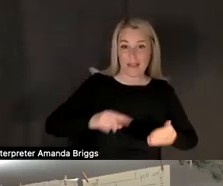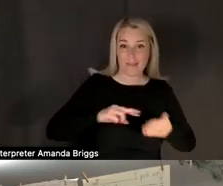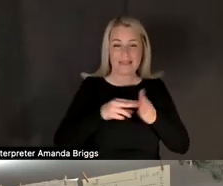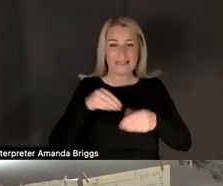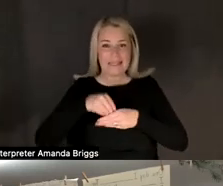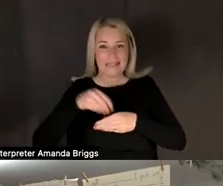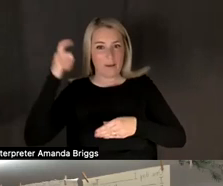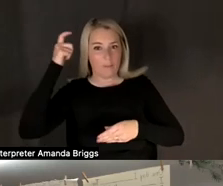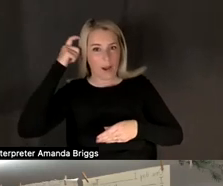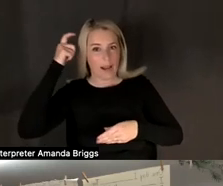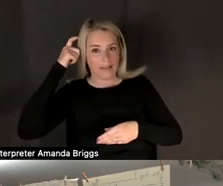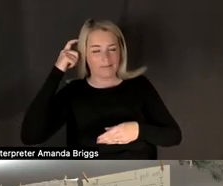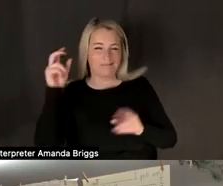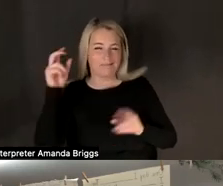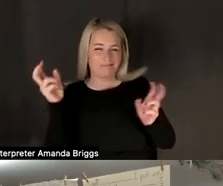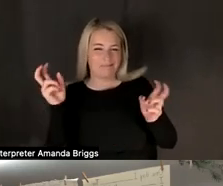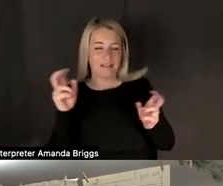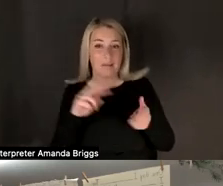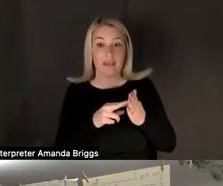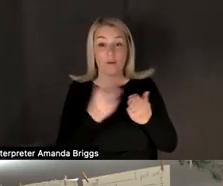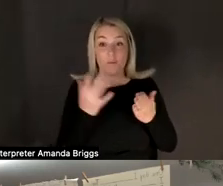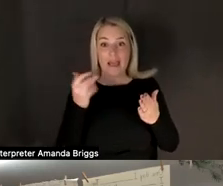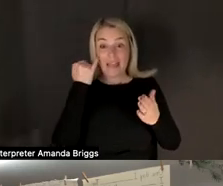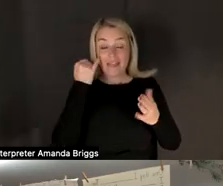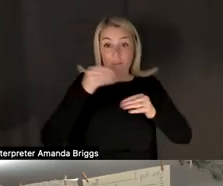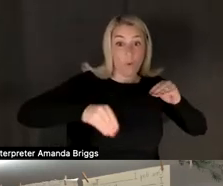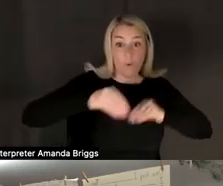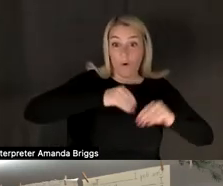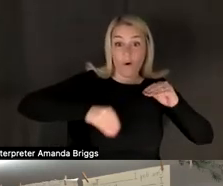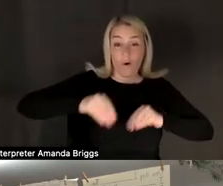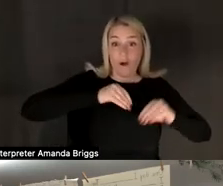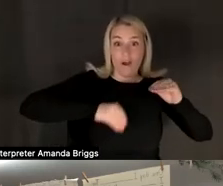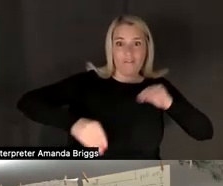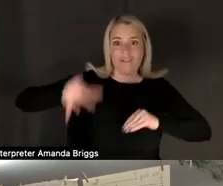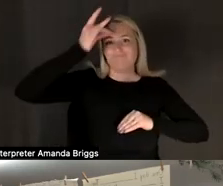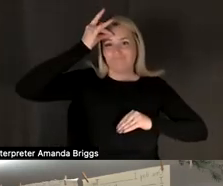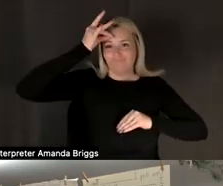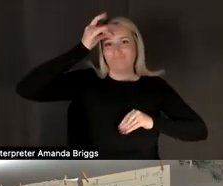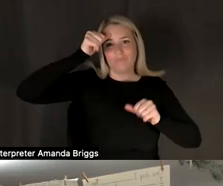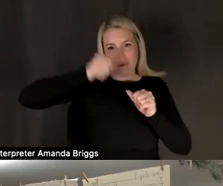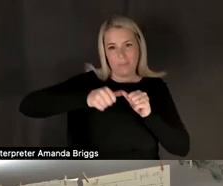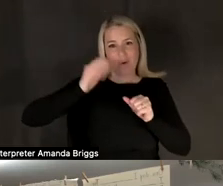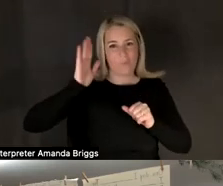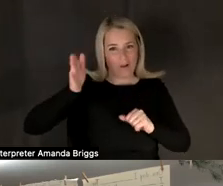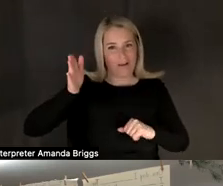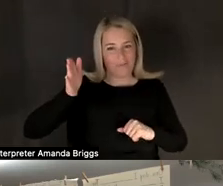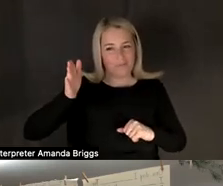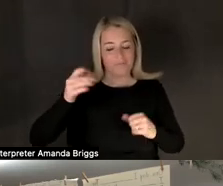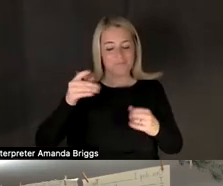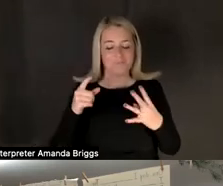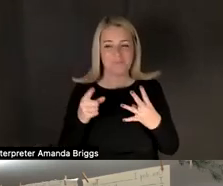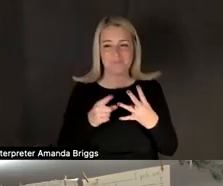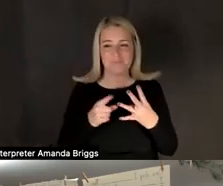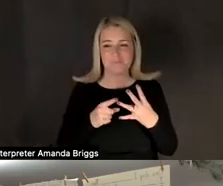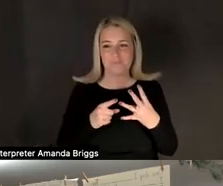lot of multi-sensory strategies in our teaching and learning with our kids. Third one is do